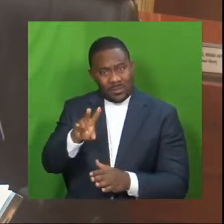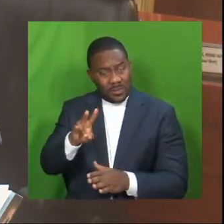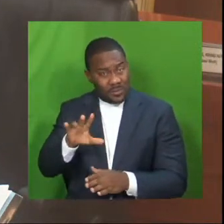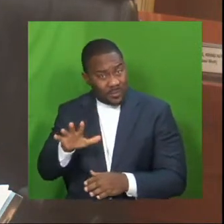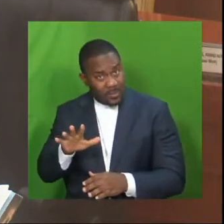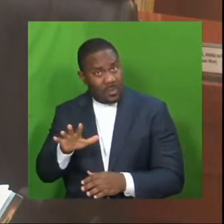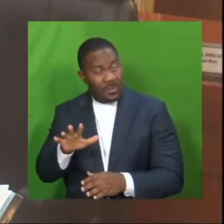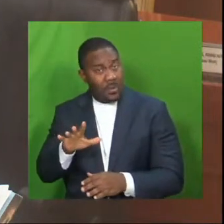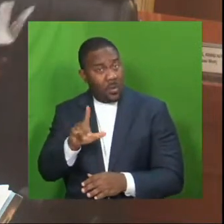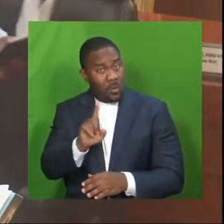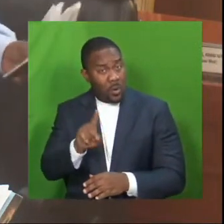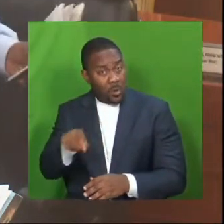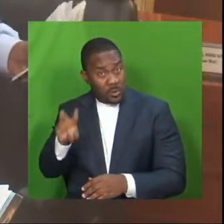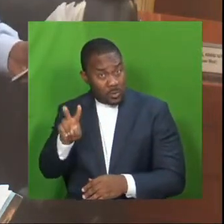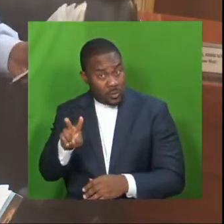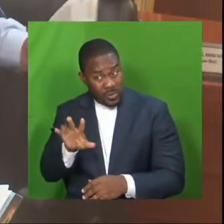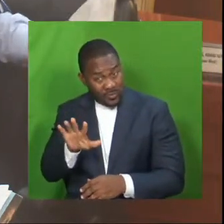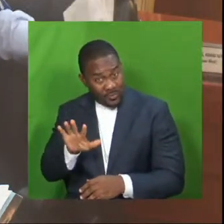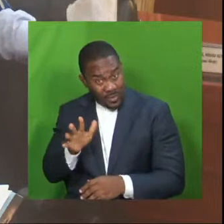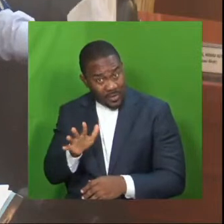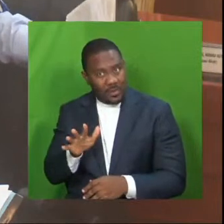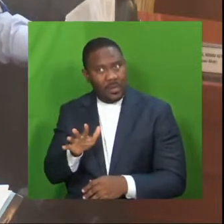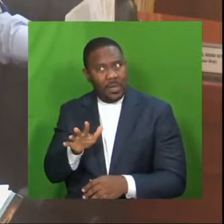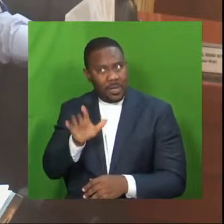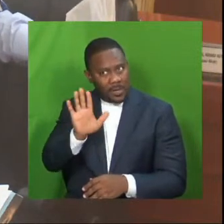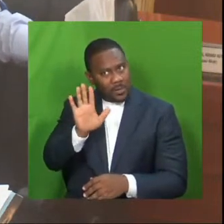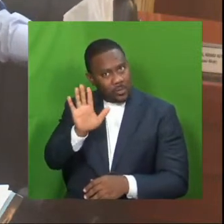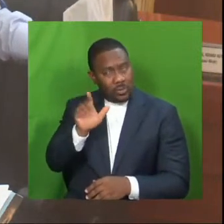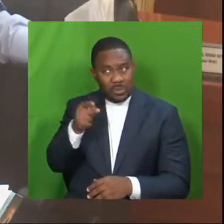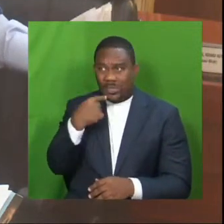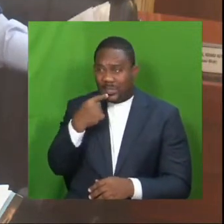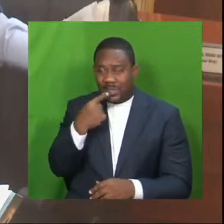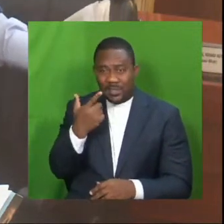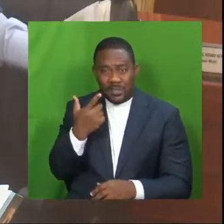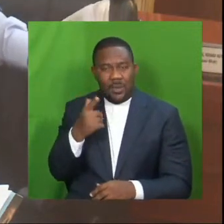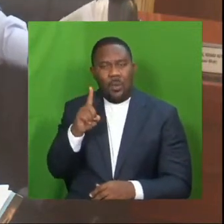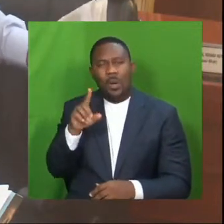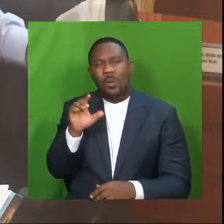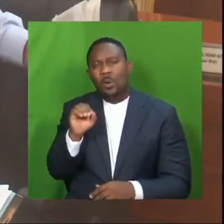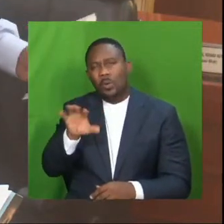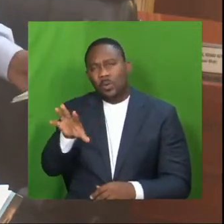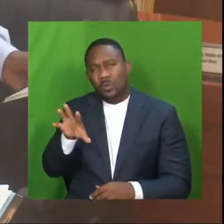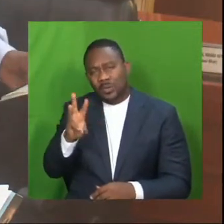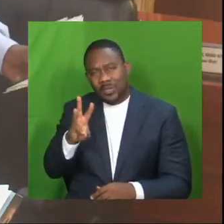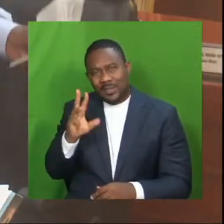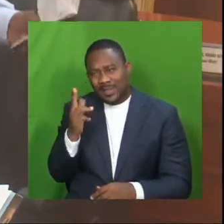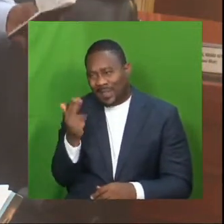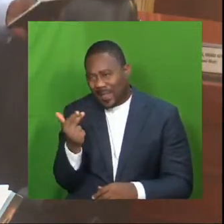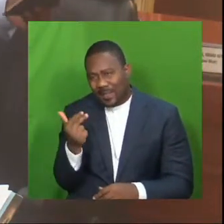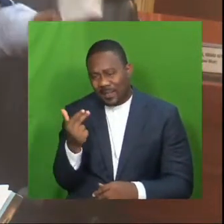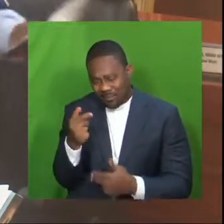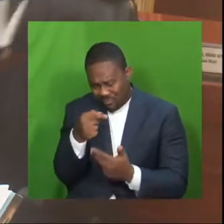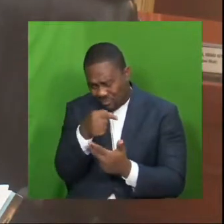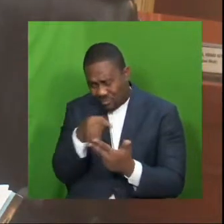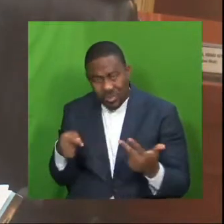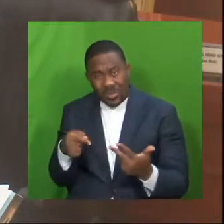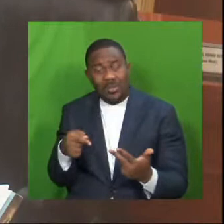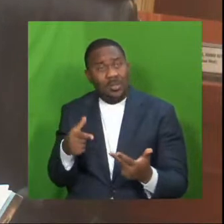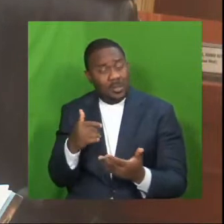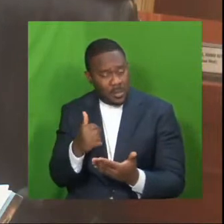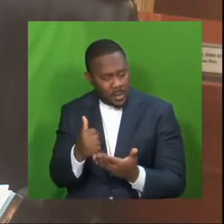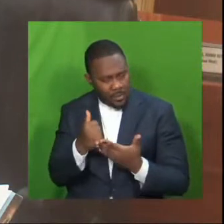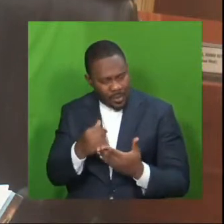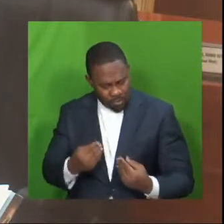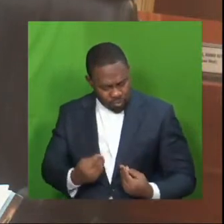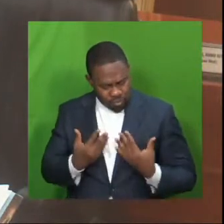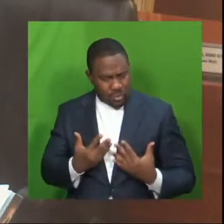1125, and of course, the one that you have I just quoted, 106.13. Mr. Speaker, that really